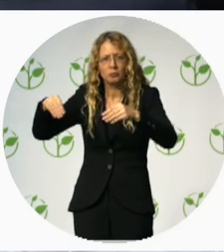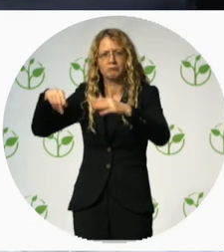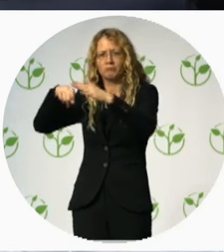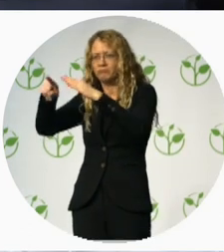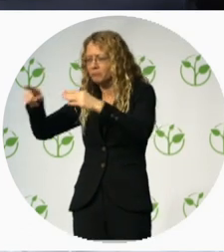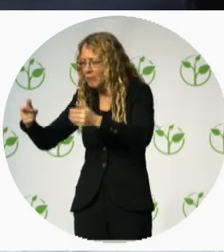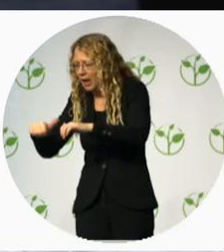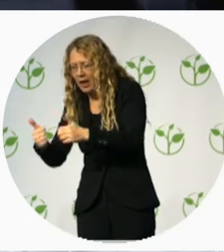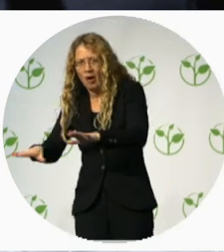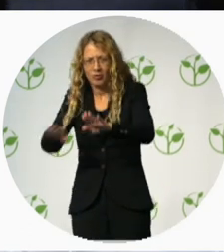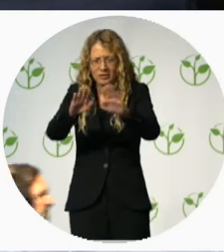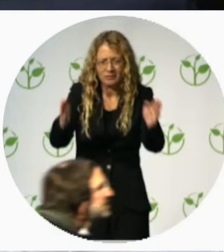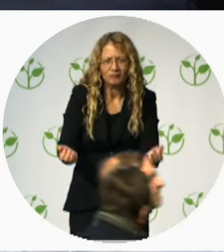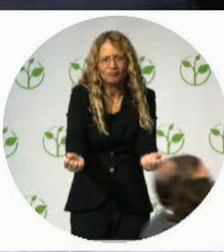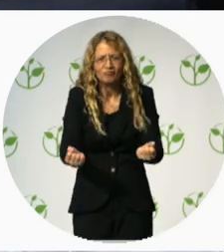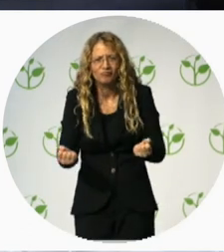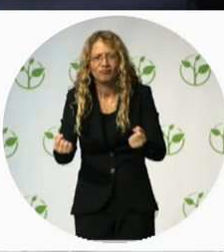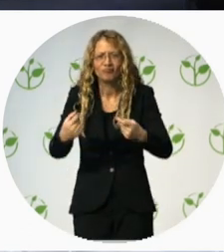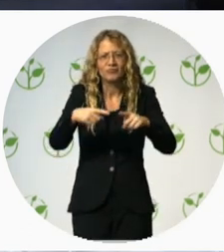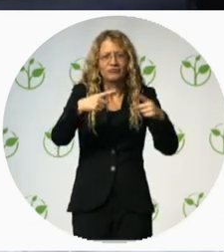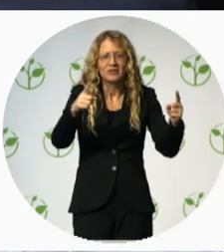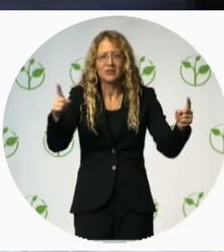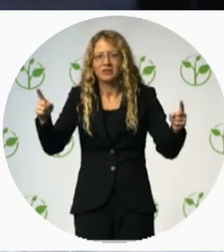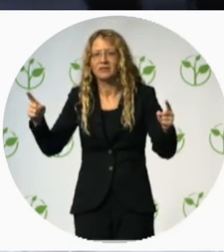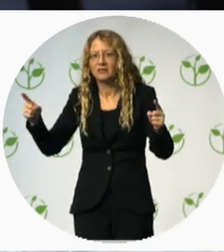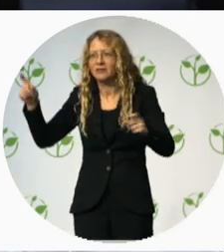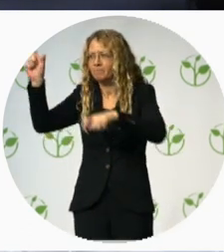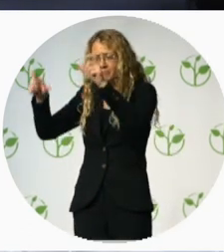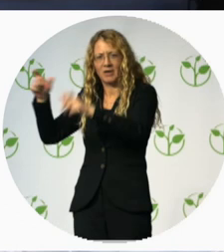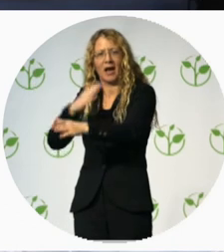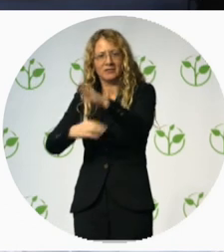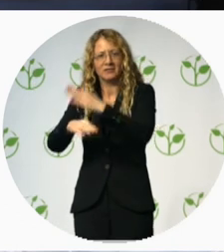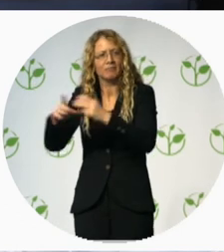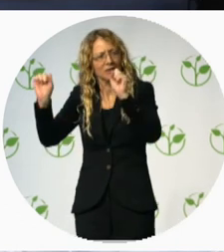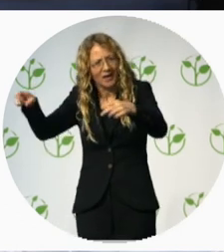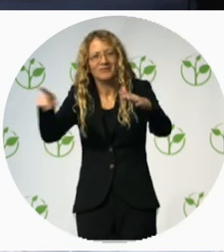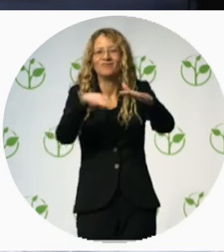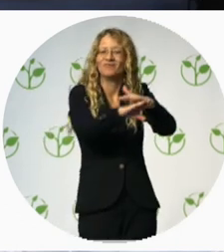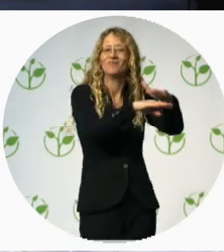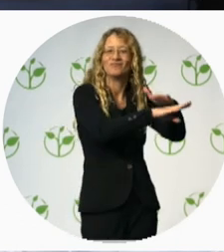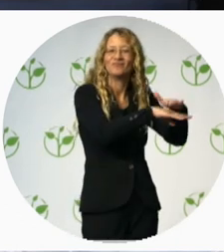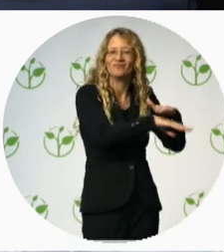designed to provide universal accessibility for customers with various disabilities.